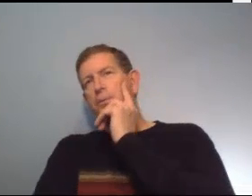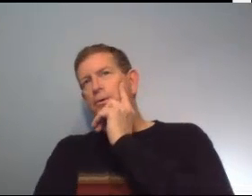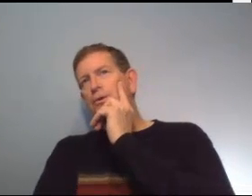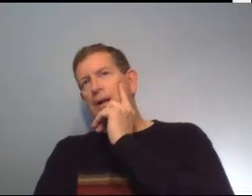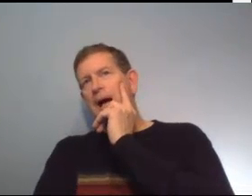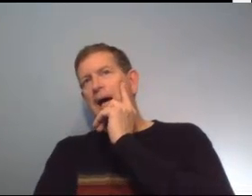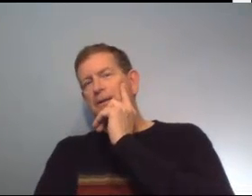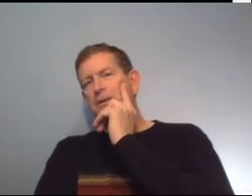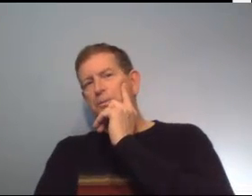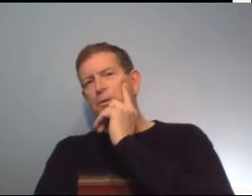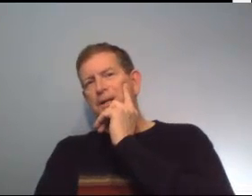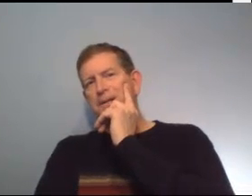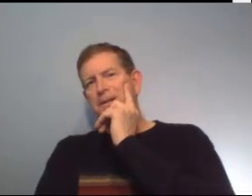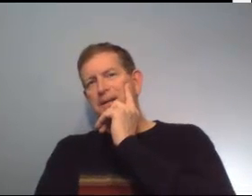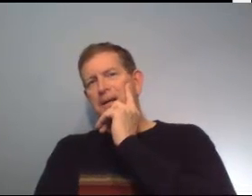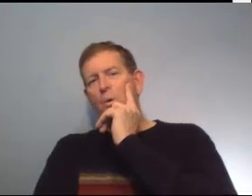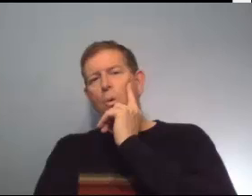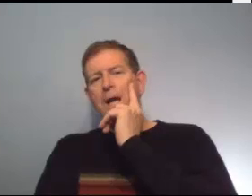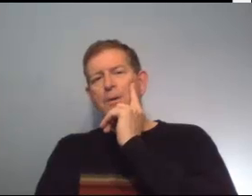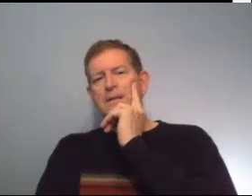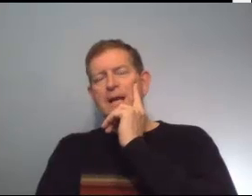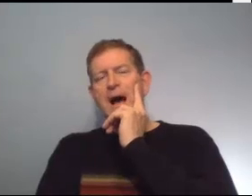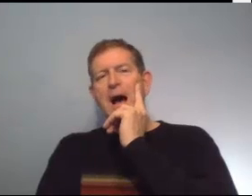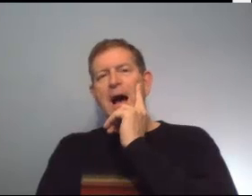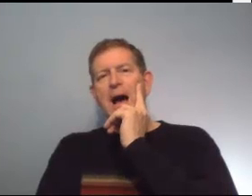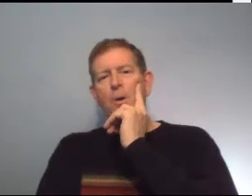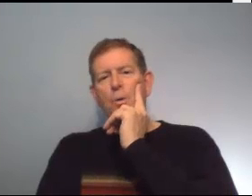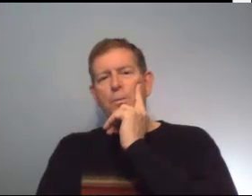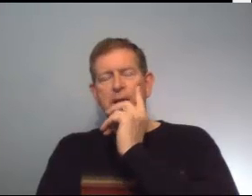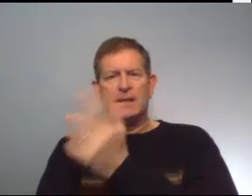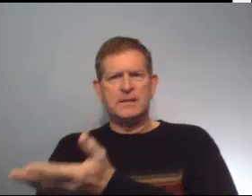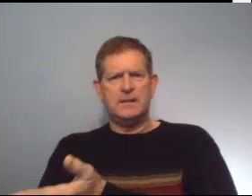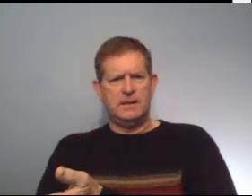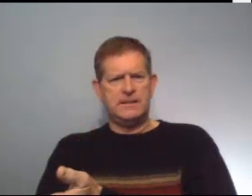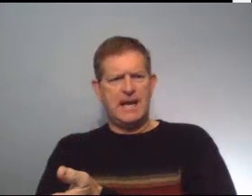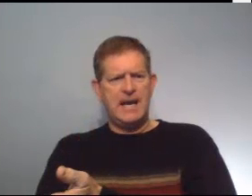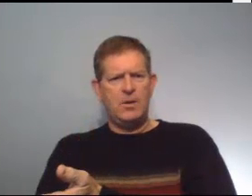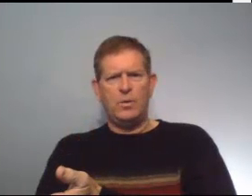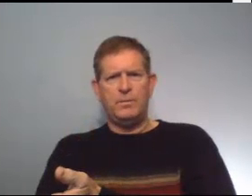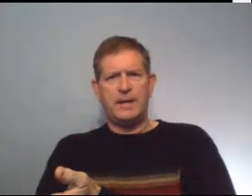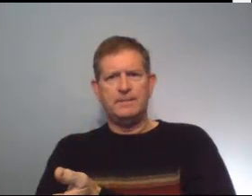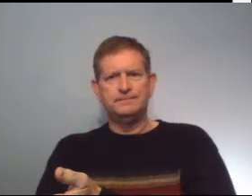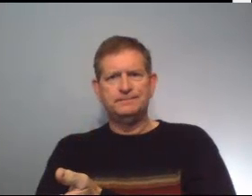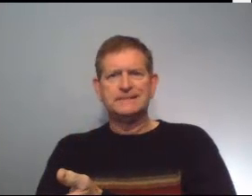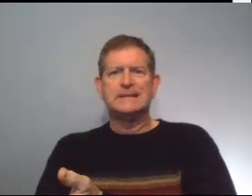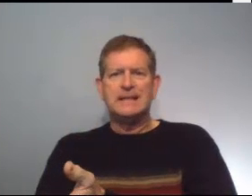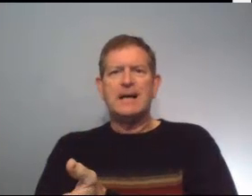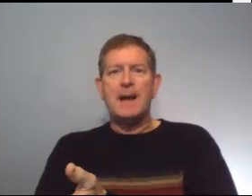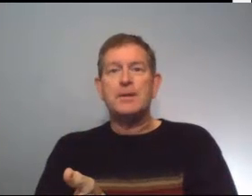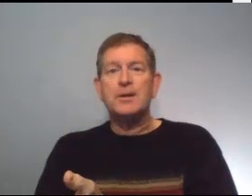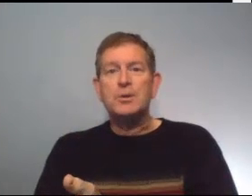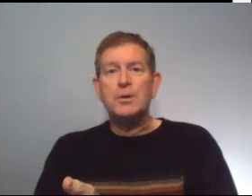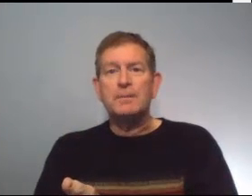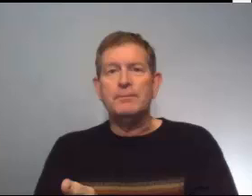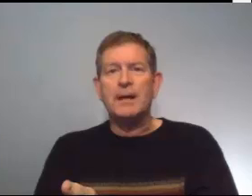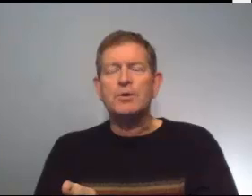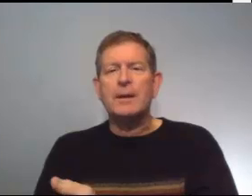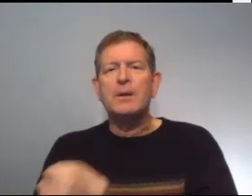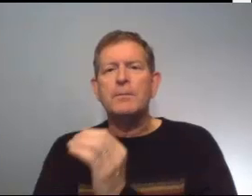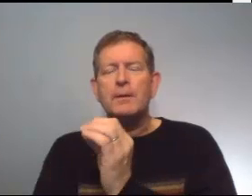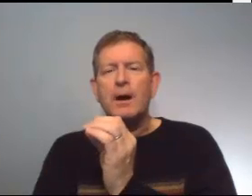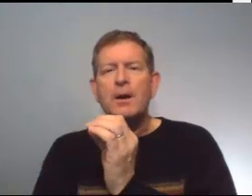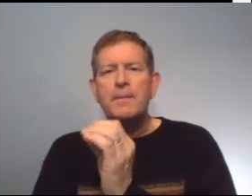get into the personal a at this point? Why do I say al hombre? It's el hombre. I'm going to do it,